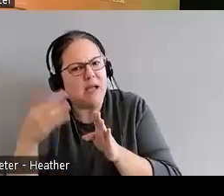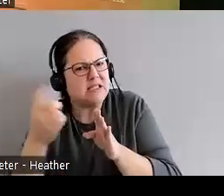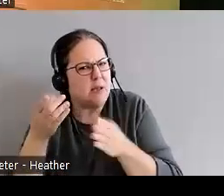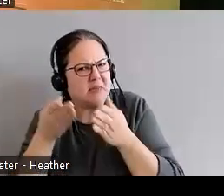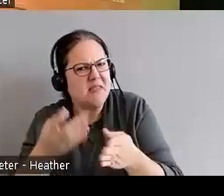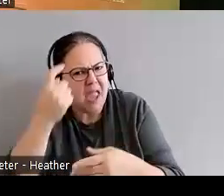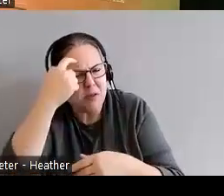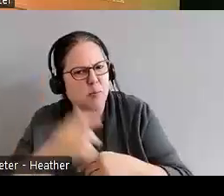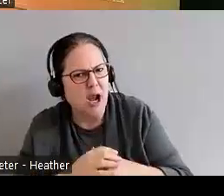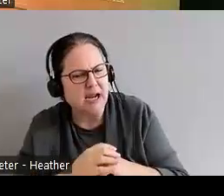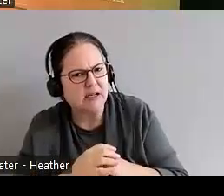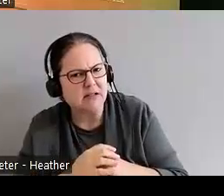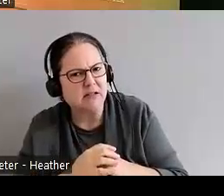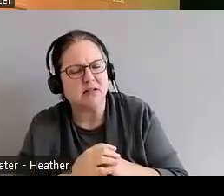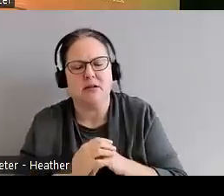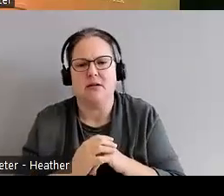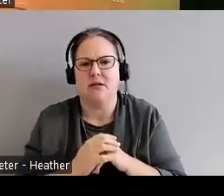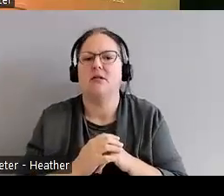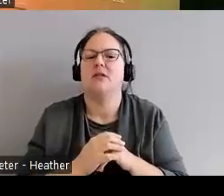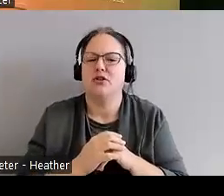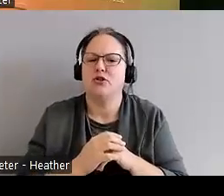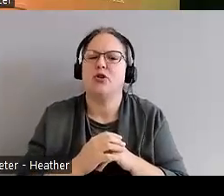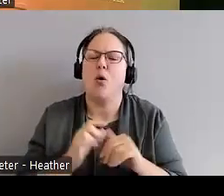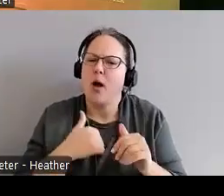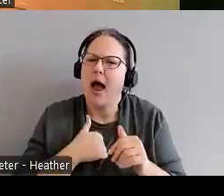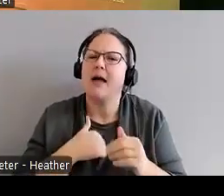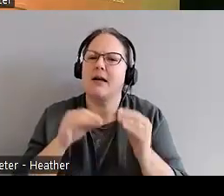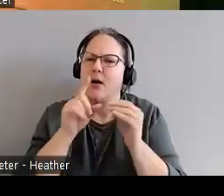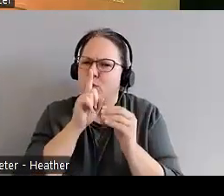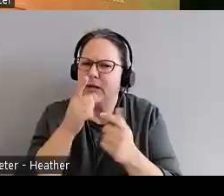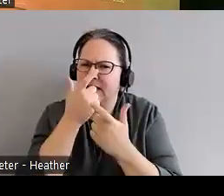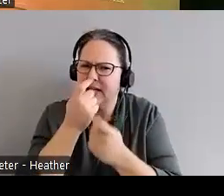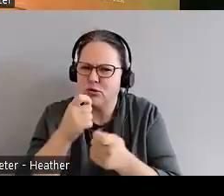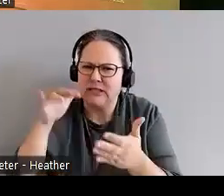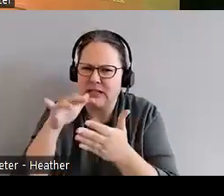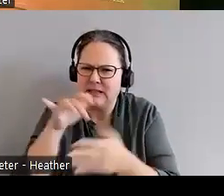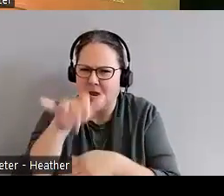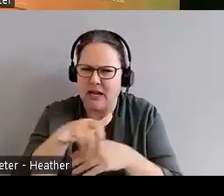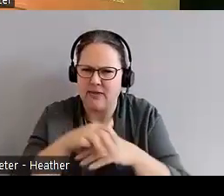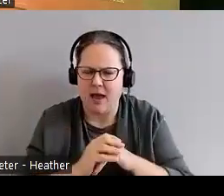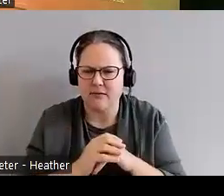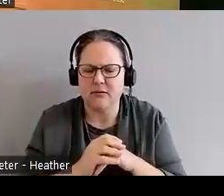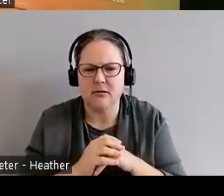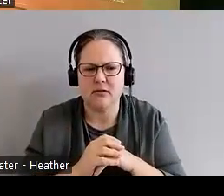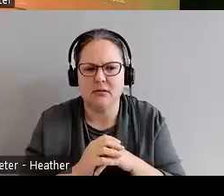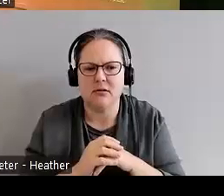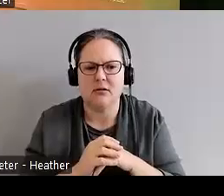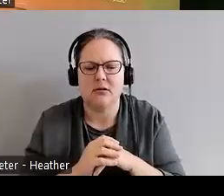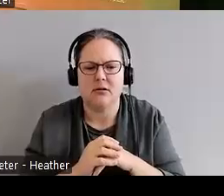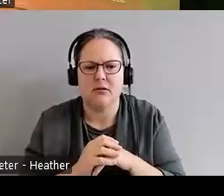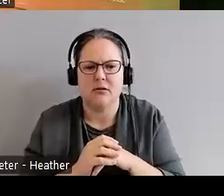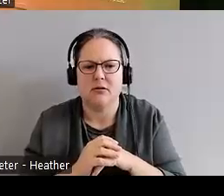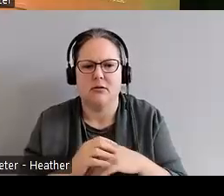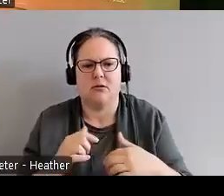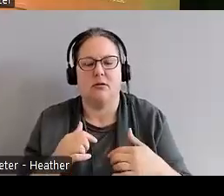And that's what I got very interested in relation to this. Because, well, there's also, like as a neuropsychiatrist, I was